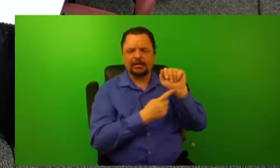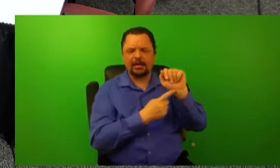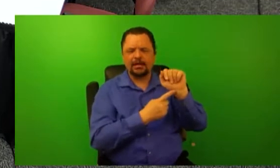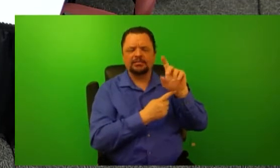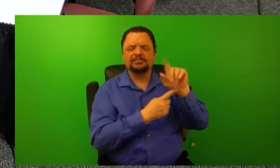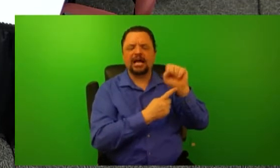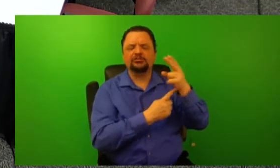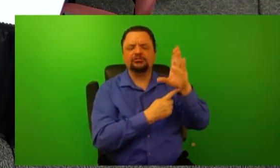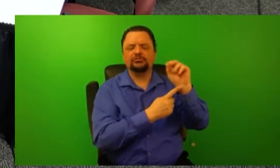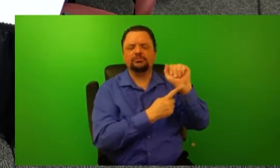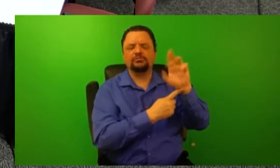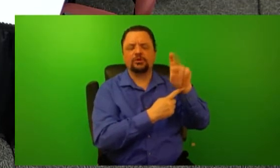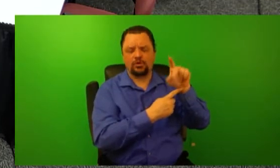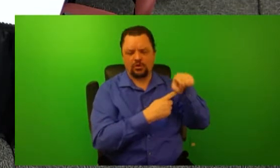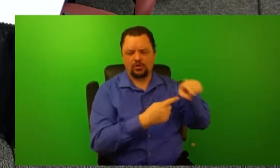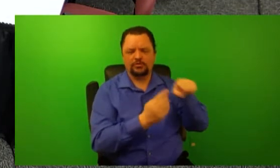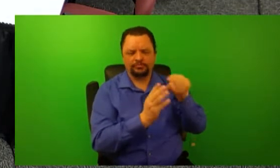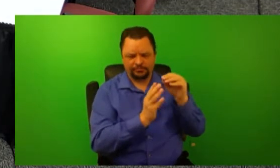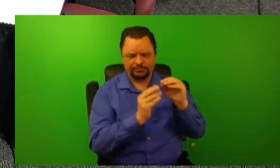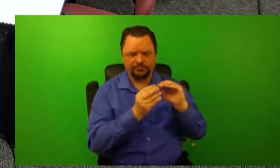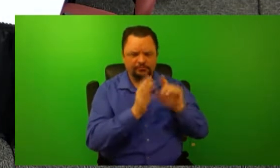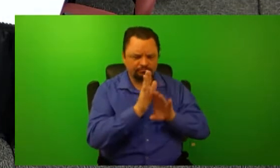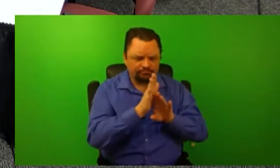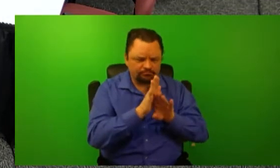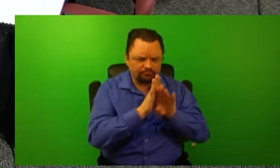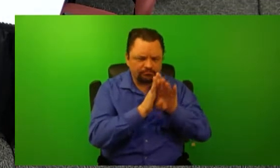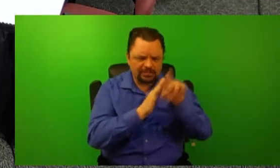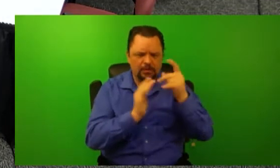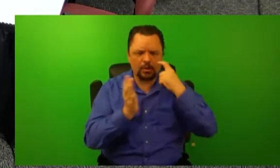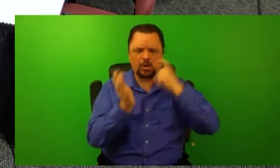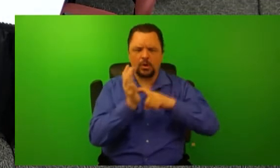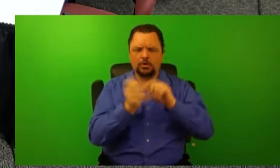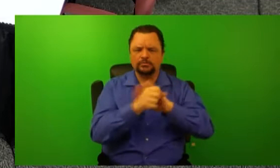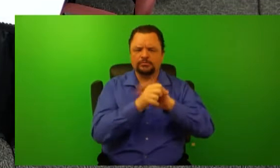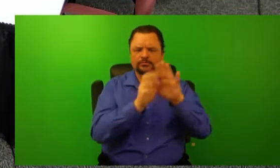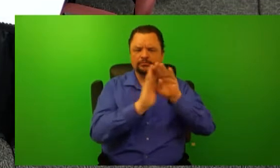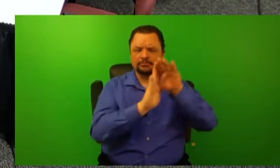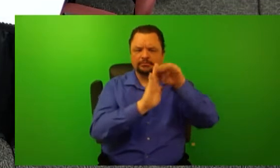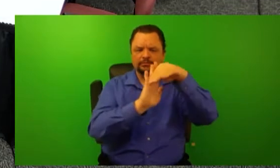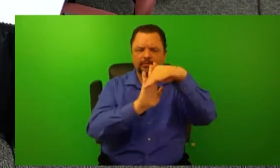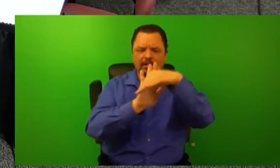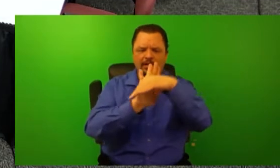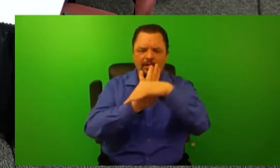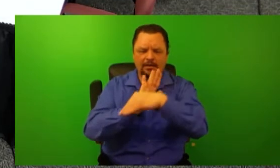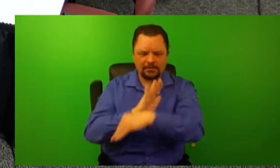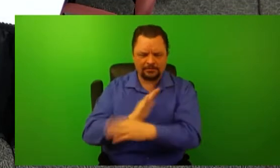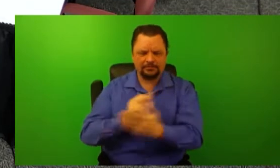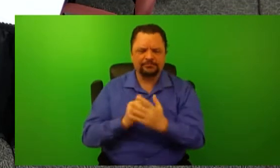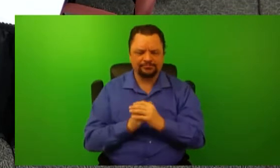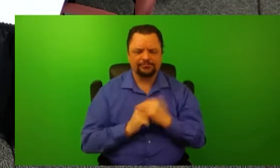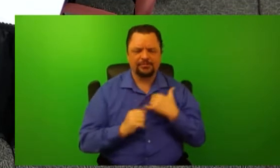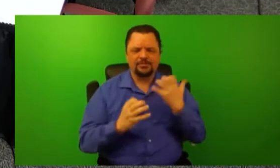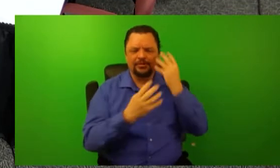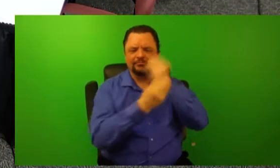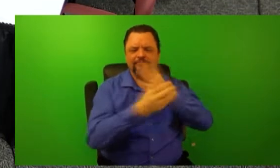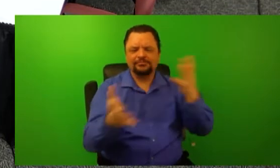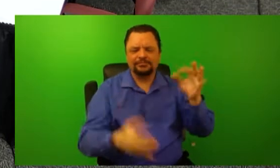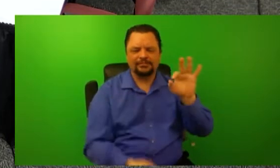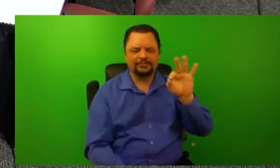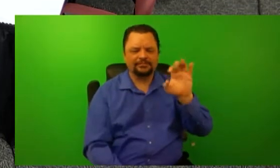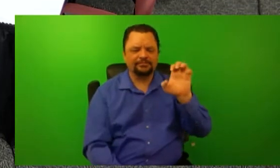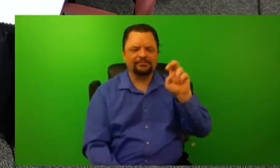continues. I did want to highlight one other thing that has probably been making the news. This fentanyl abuse and